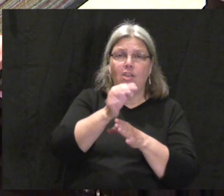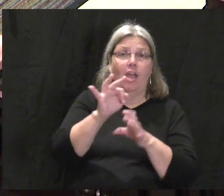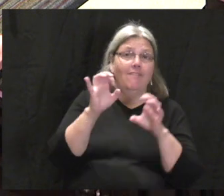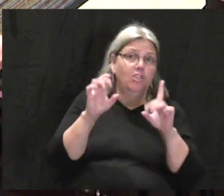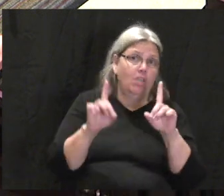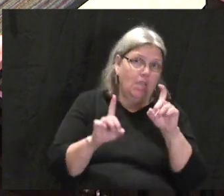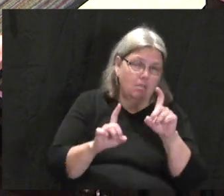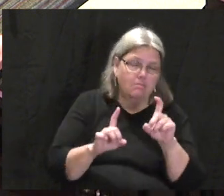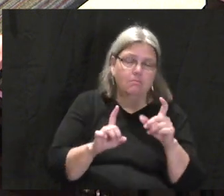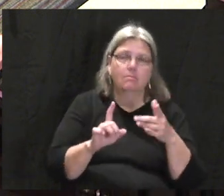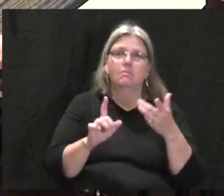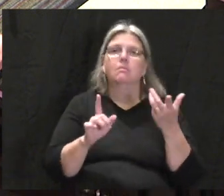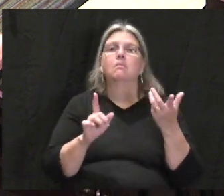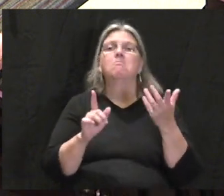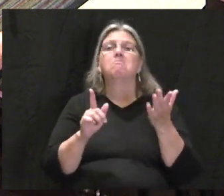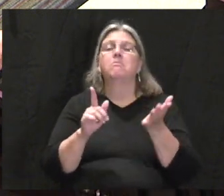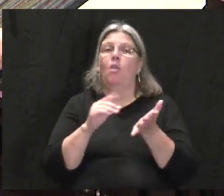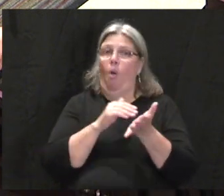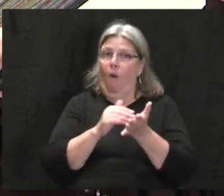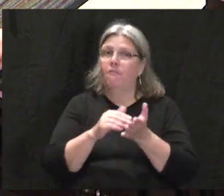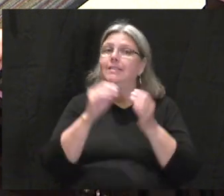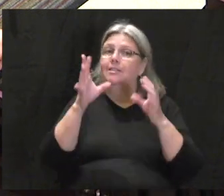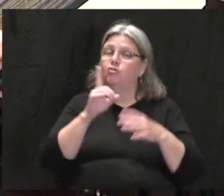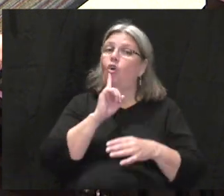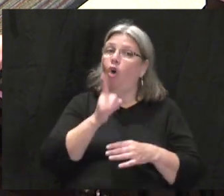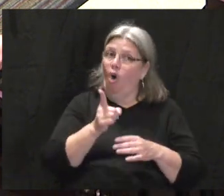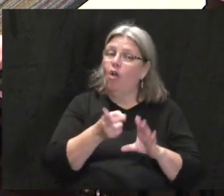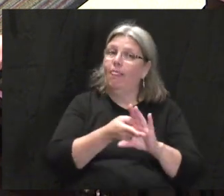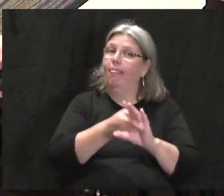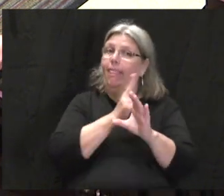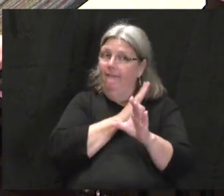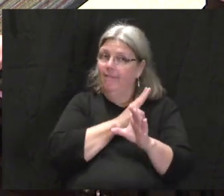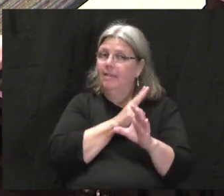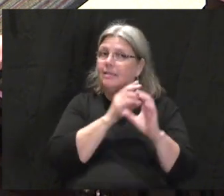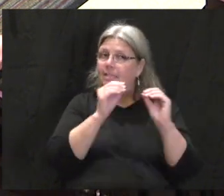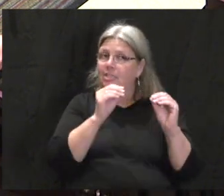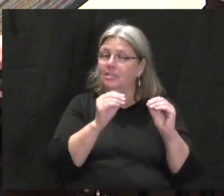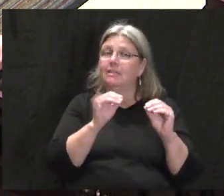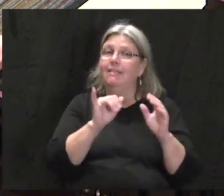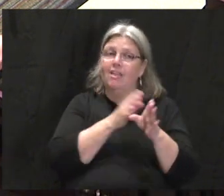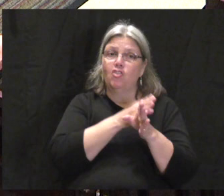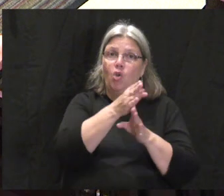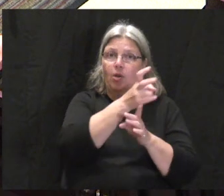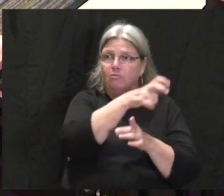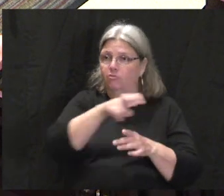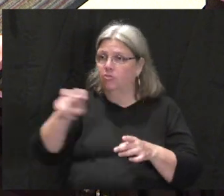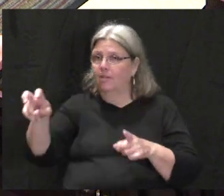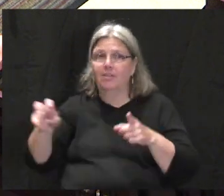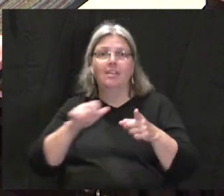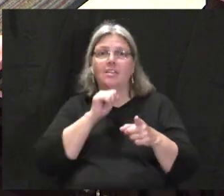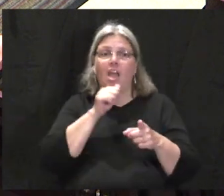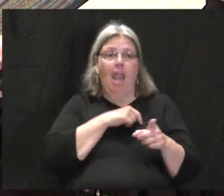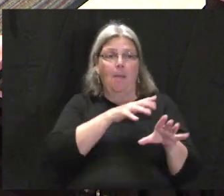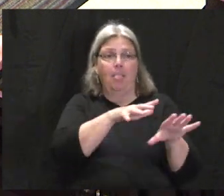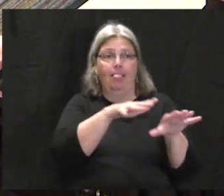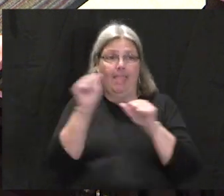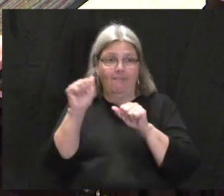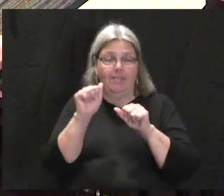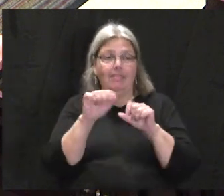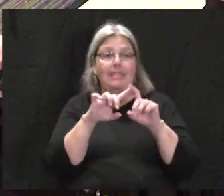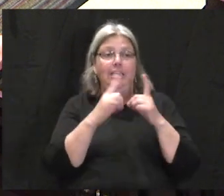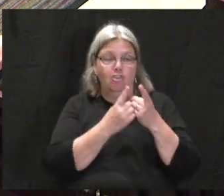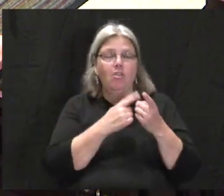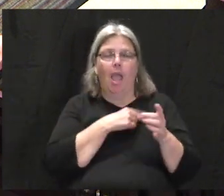industry and I'm going on to something else, which based on research isn't atypical, particularly with millennials. I think they say on average, millennials will have 8